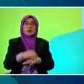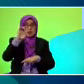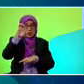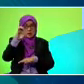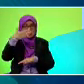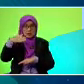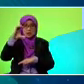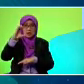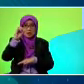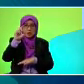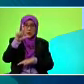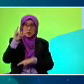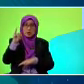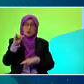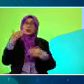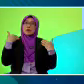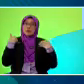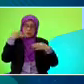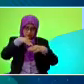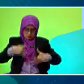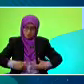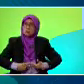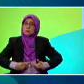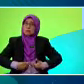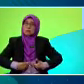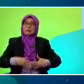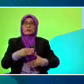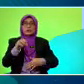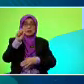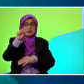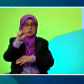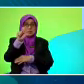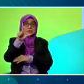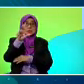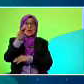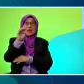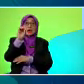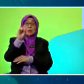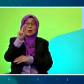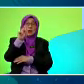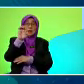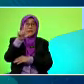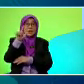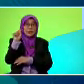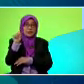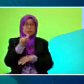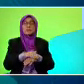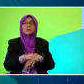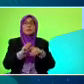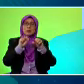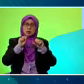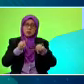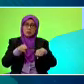in our intestines, and last we have salmonella, which are normally the ones that cause food